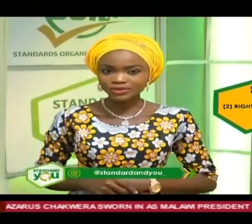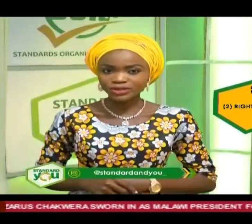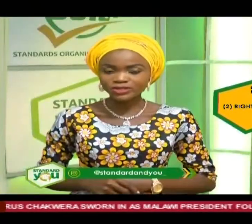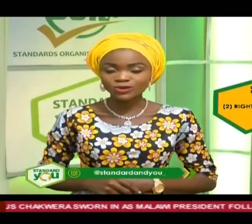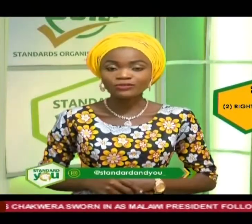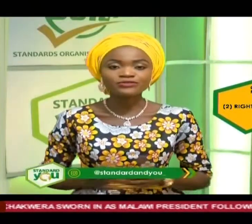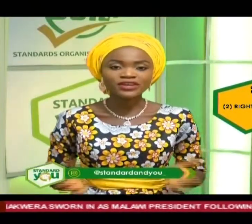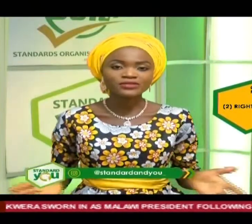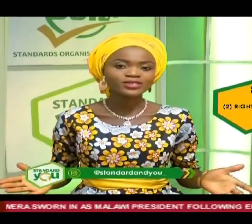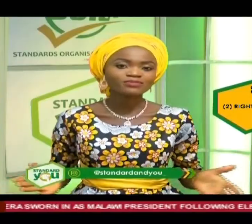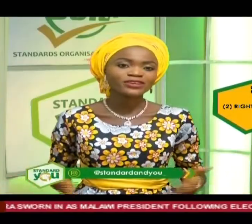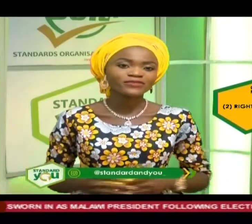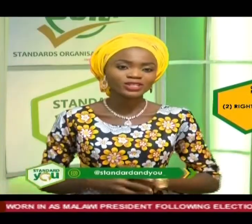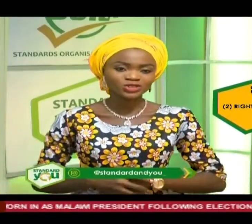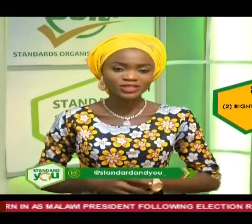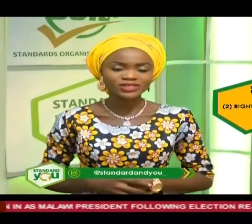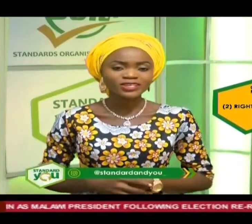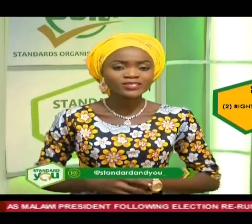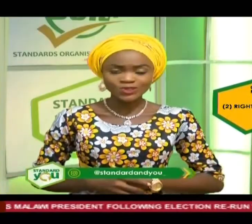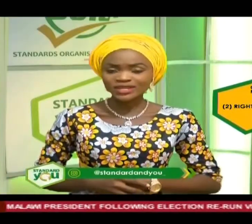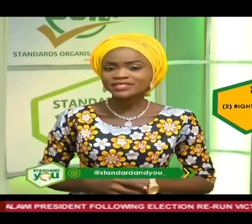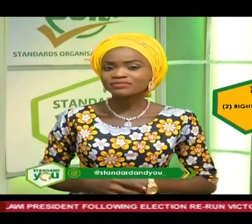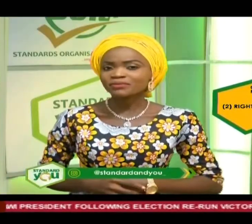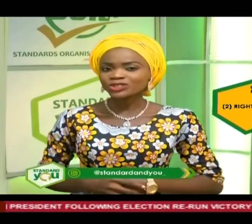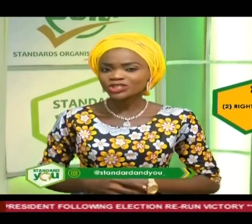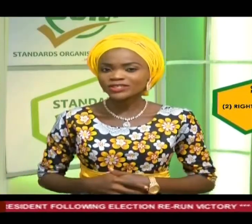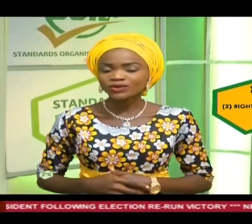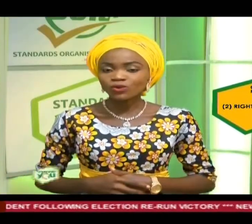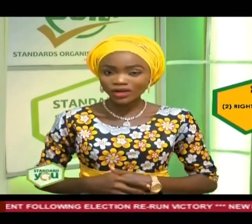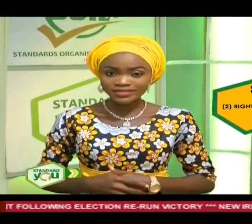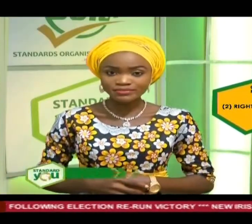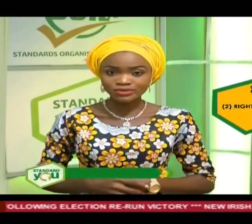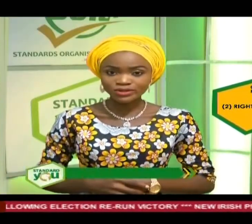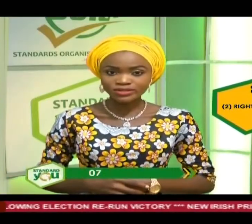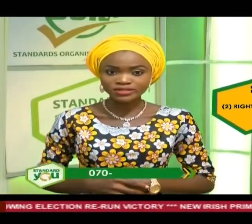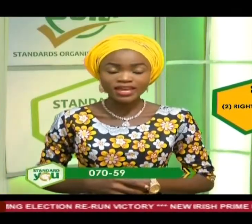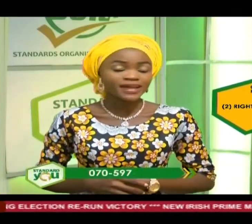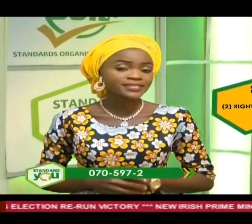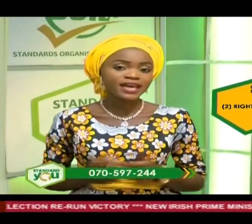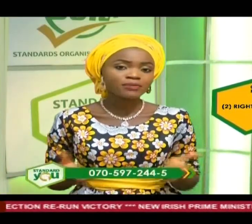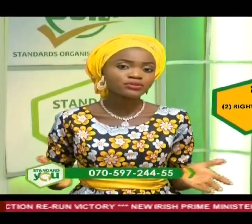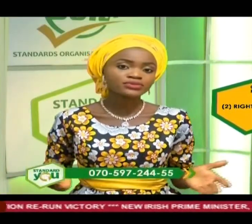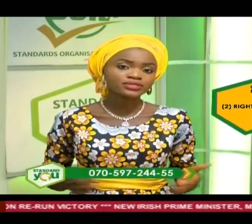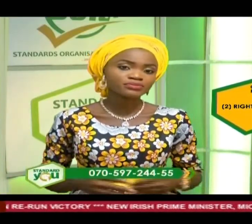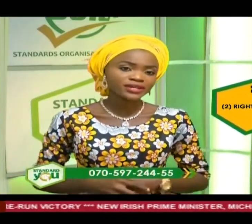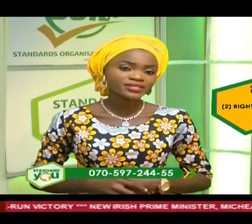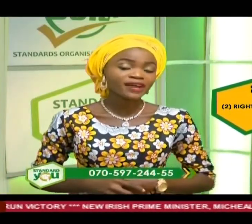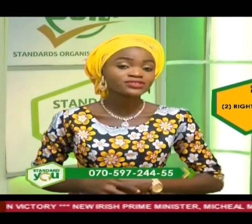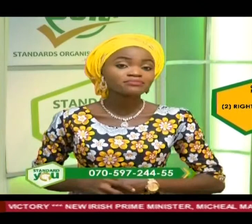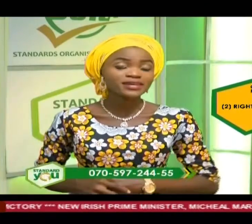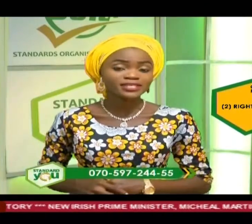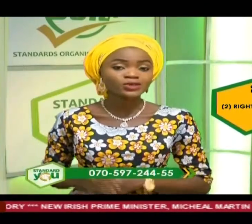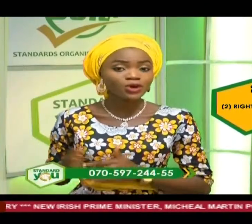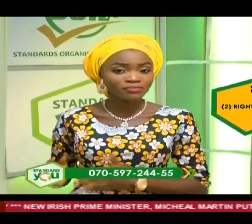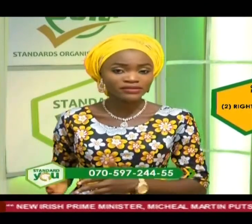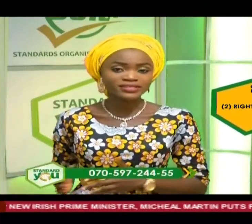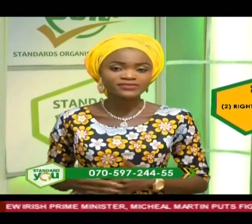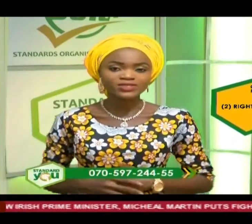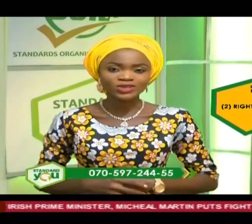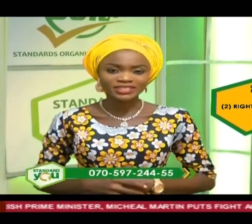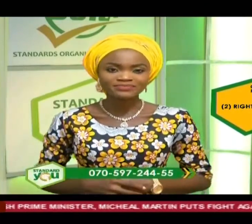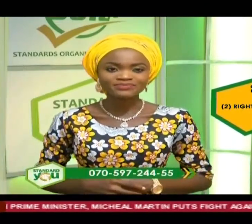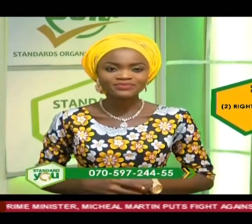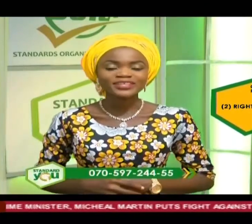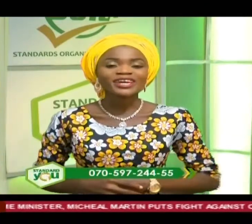inspect the products of various manufacturers so that they may purchase a quality product at an appropriate price after making a